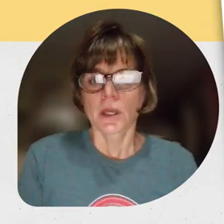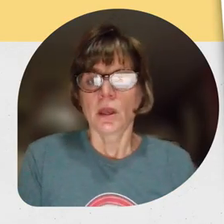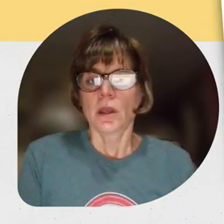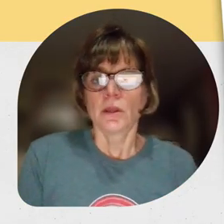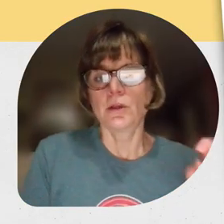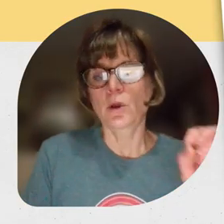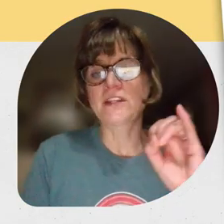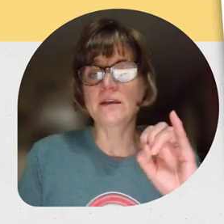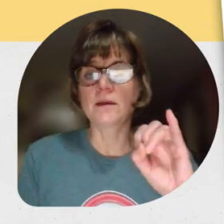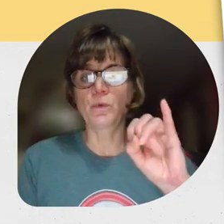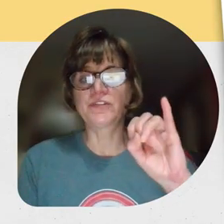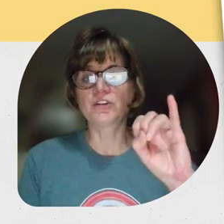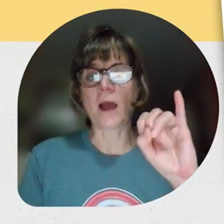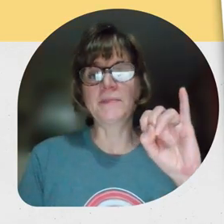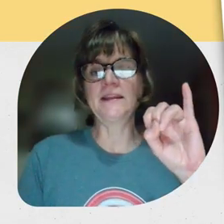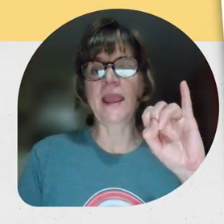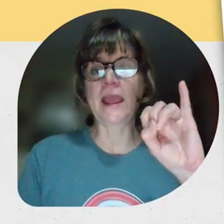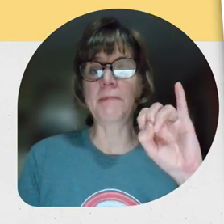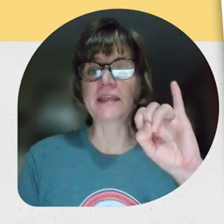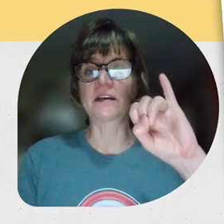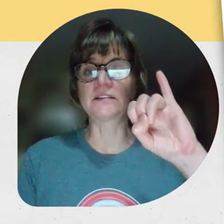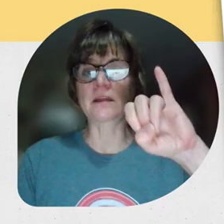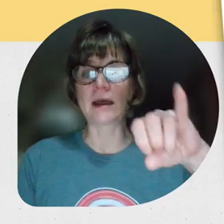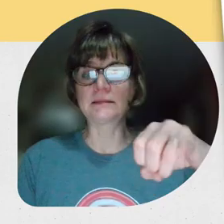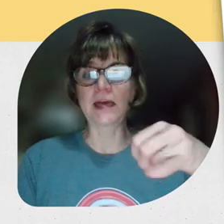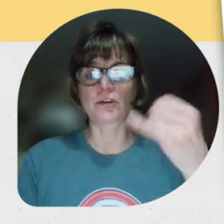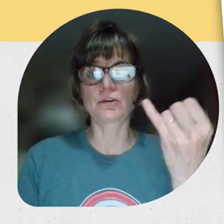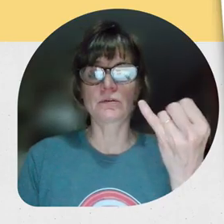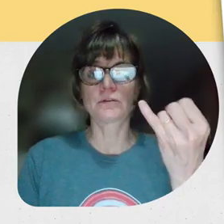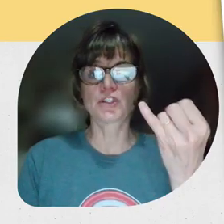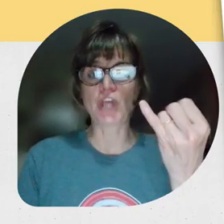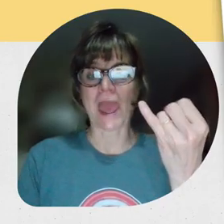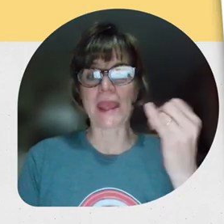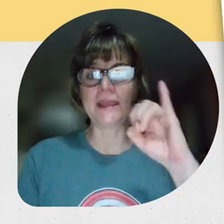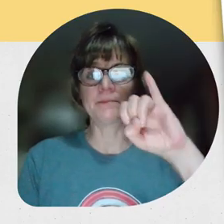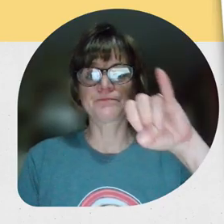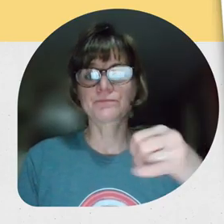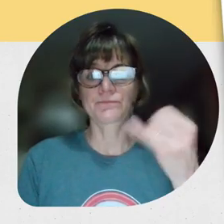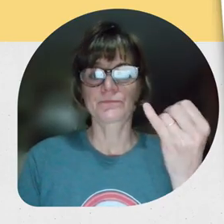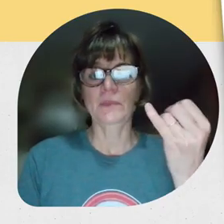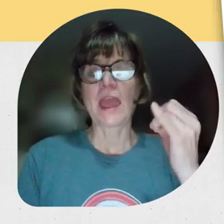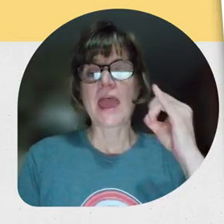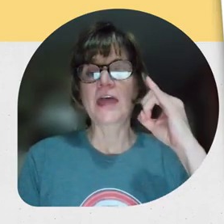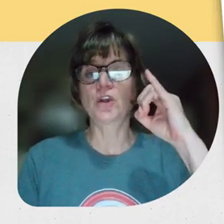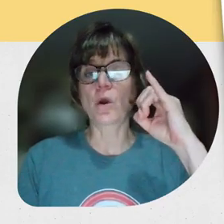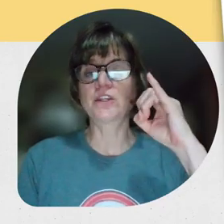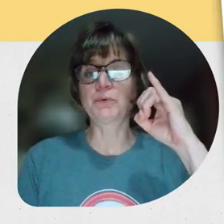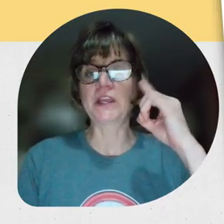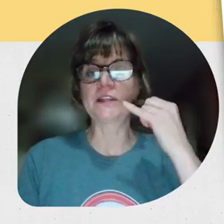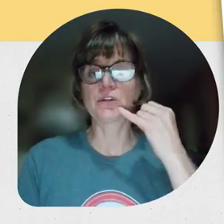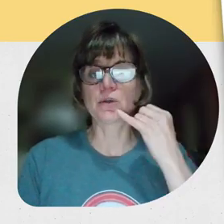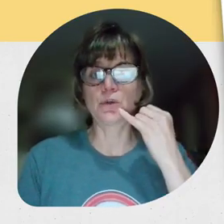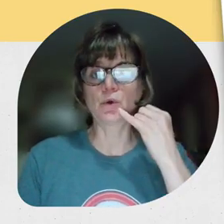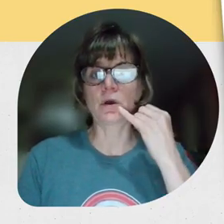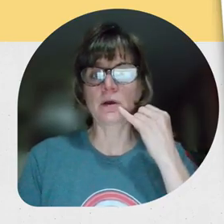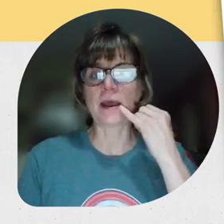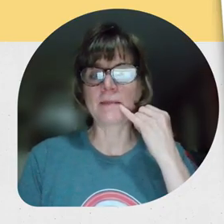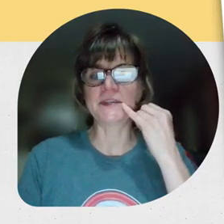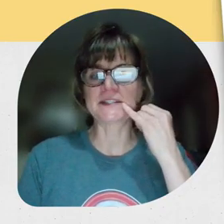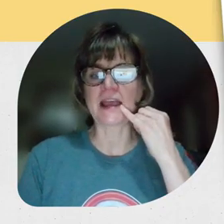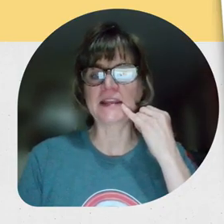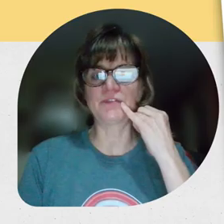Juice. You're going to, with your dominant hand, make the letter J, and you're going to bring it to